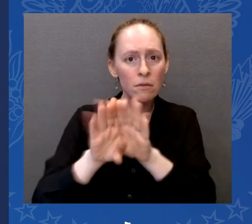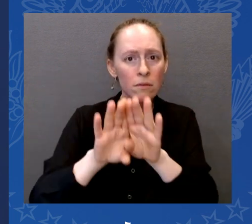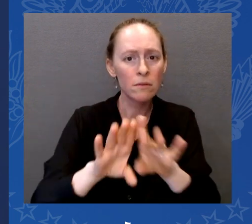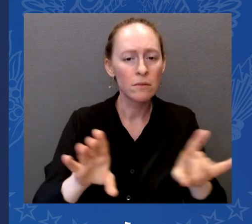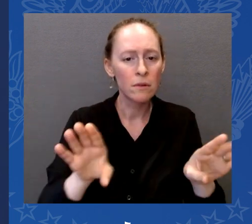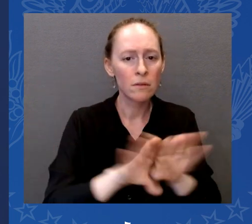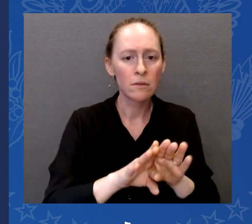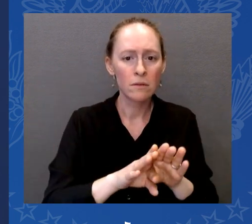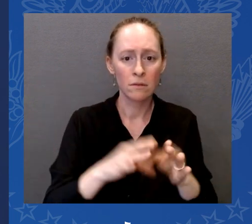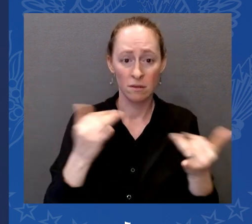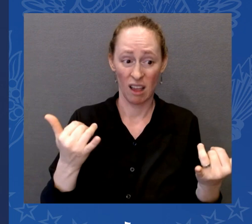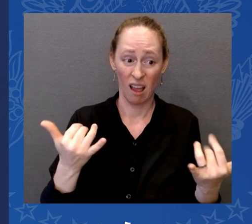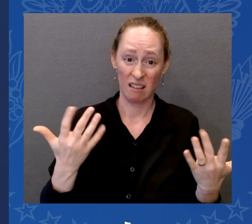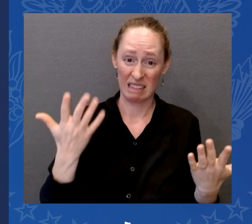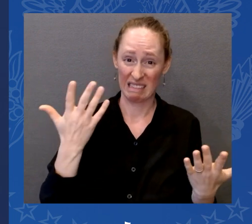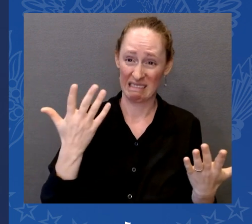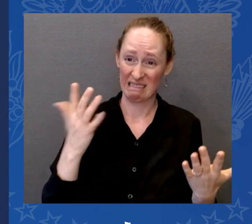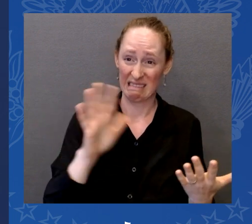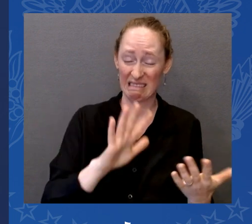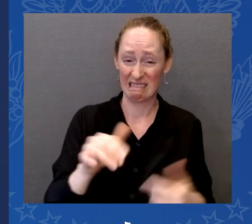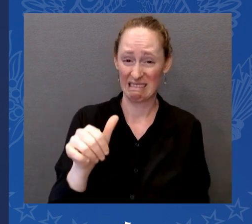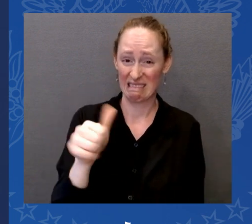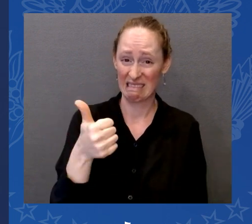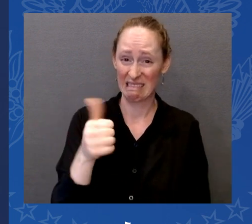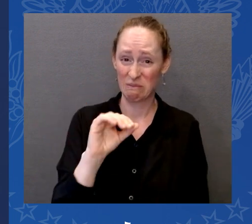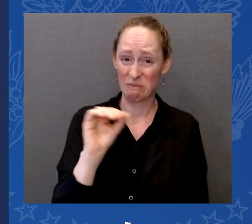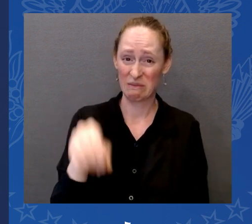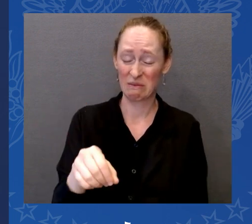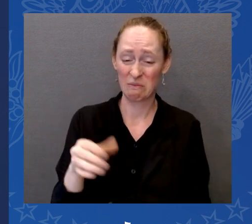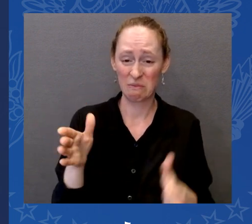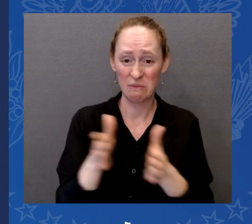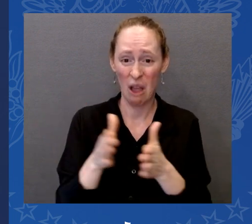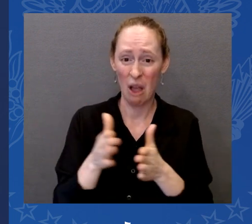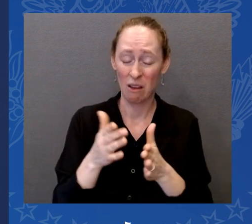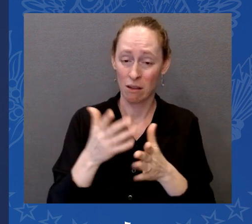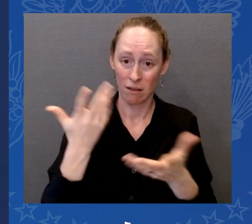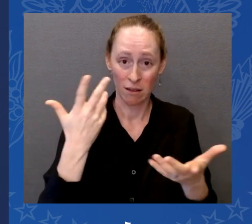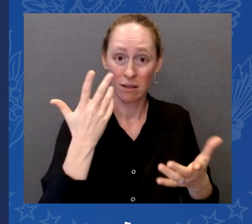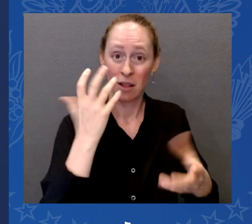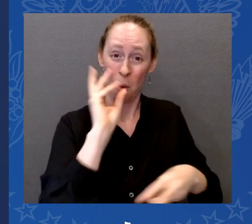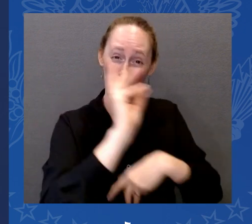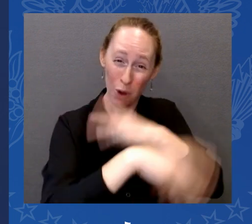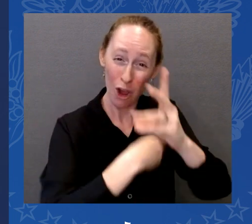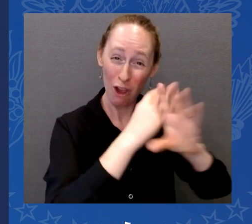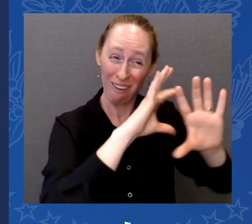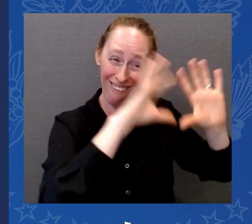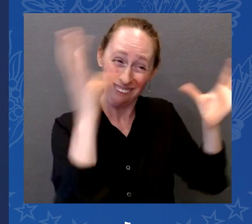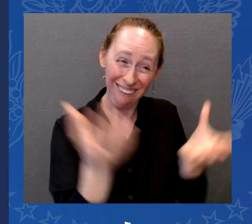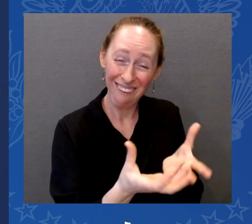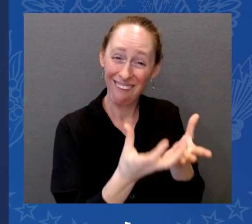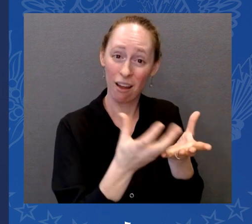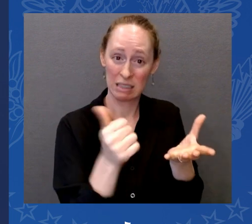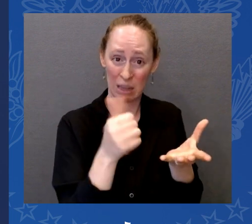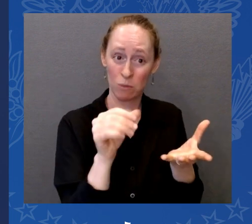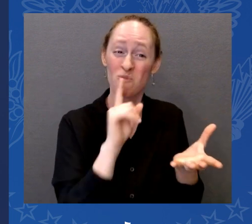them, but we produce only 10%, despite leading the world in research and design of new